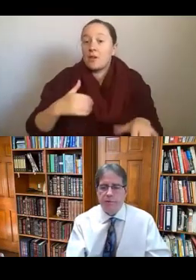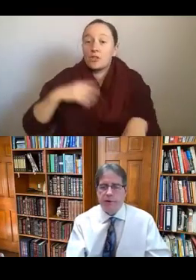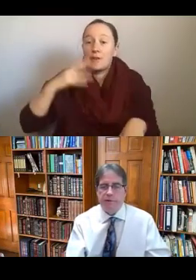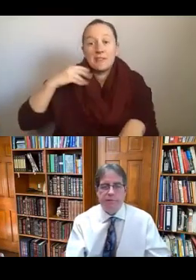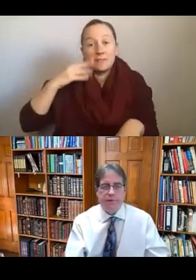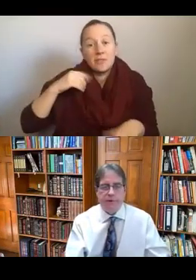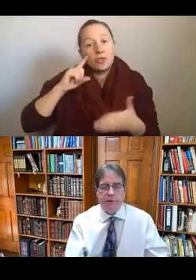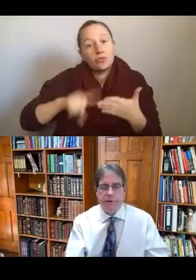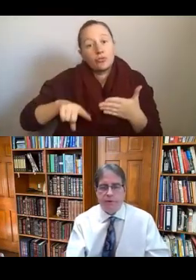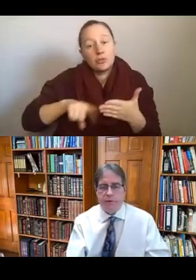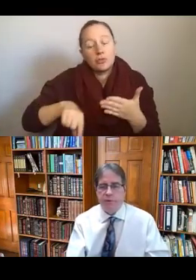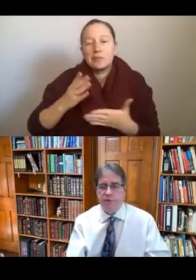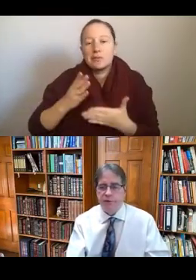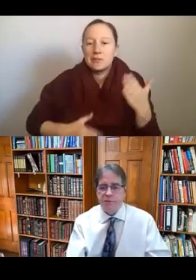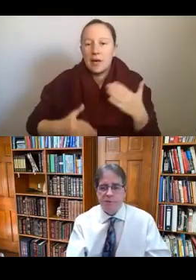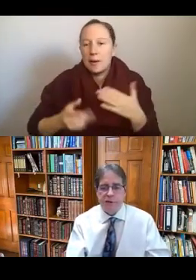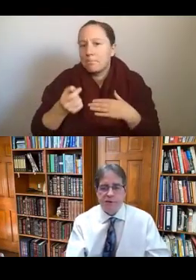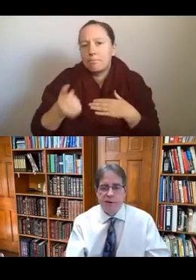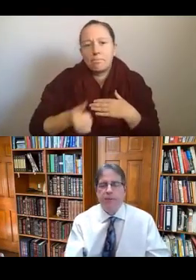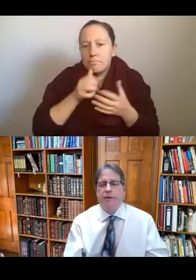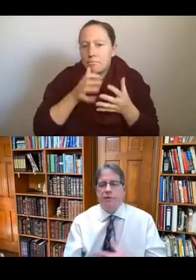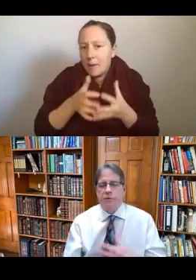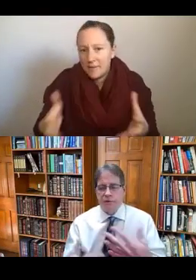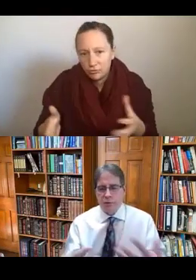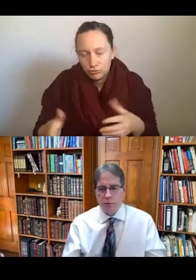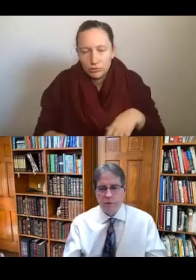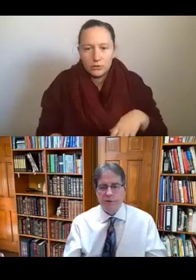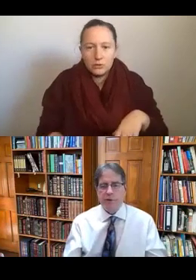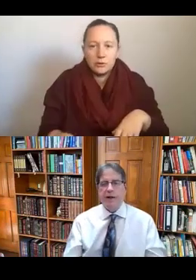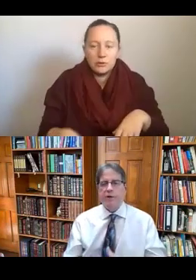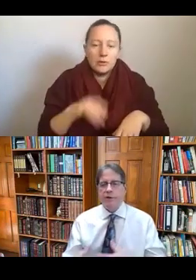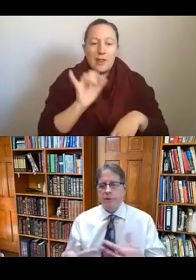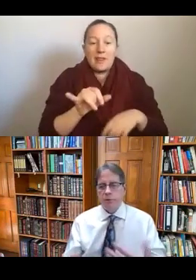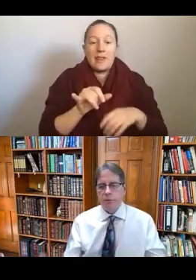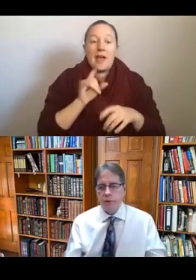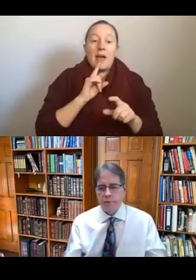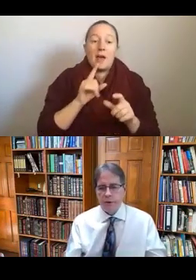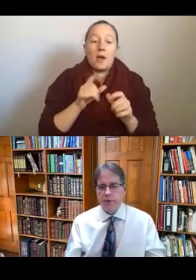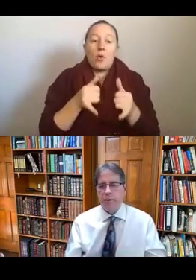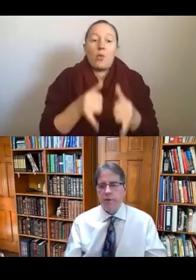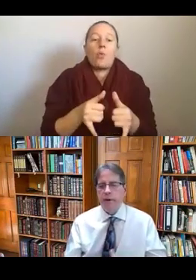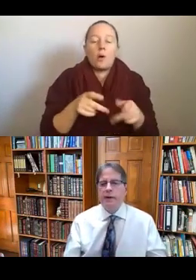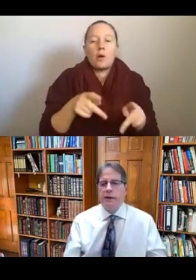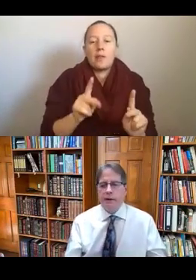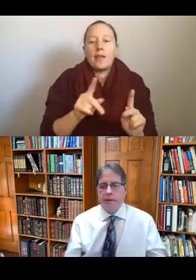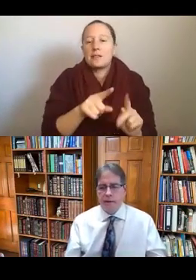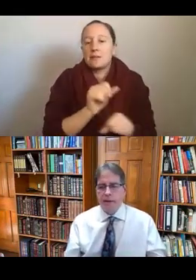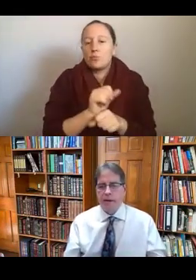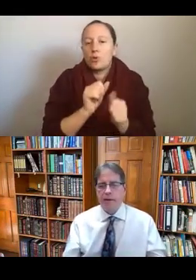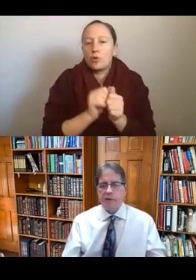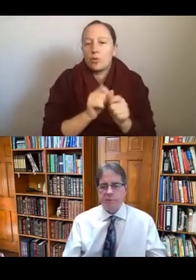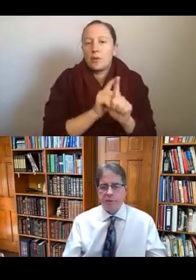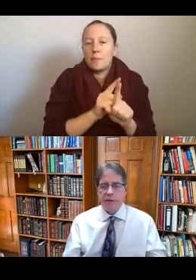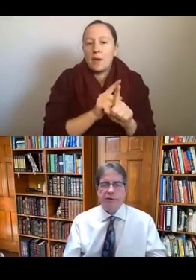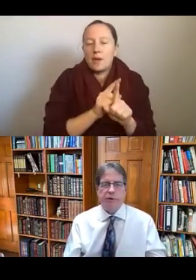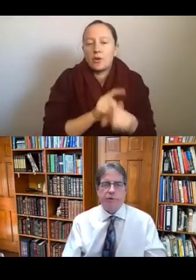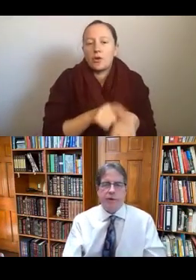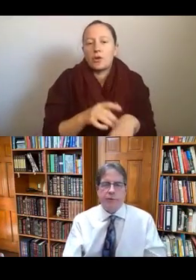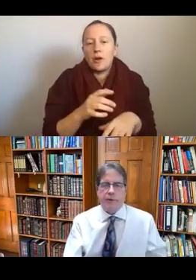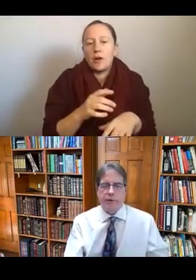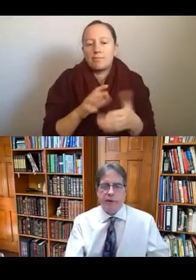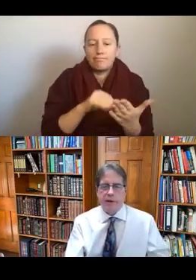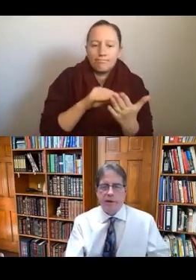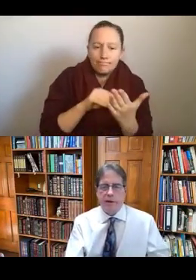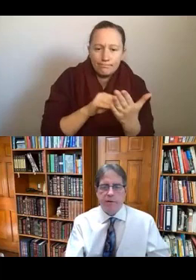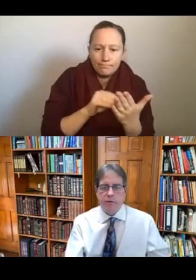some of them have very little research experience. And so these awards allow them to work with a mentor and gain the experience and